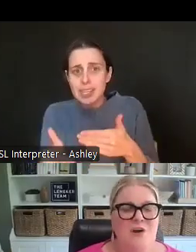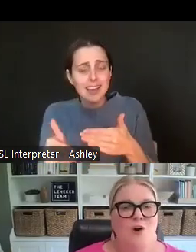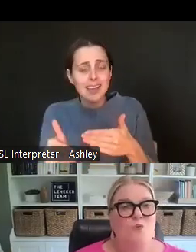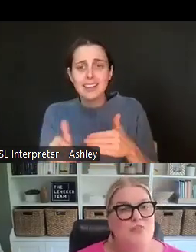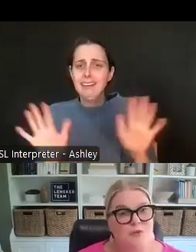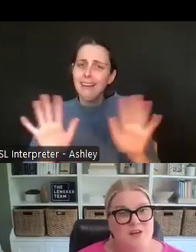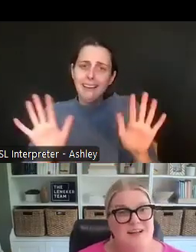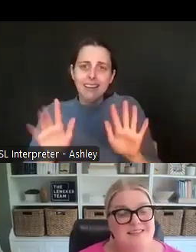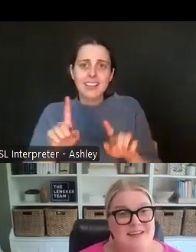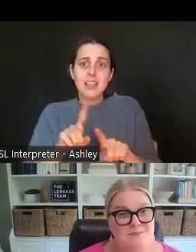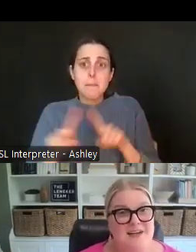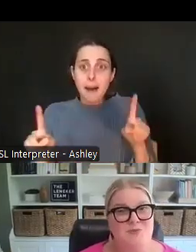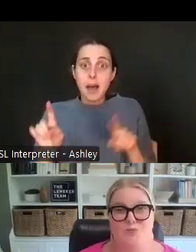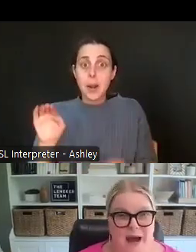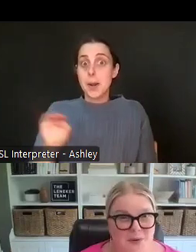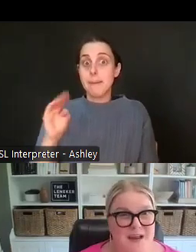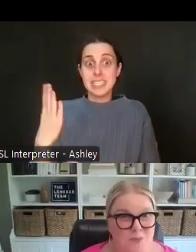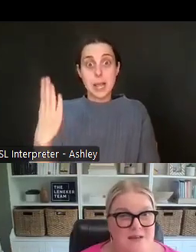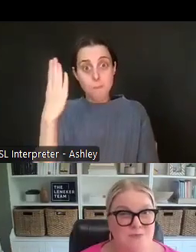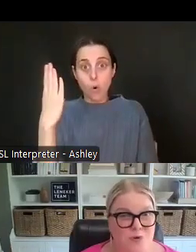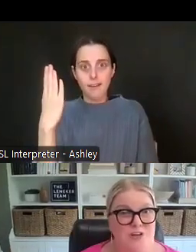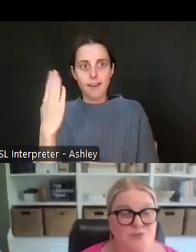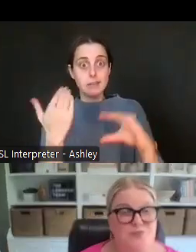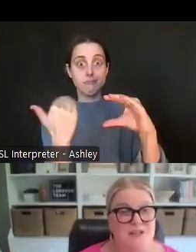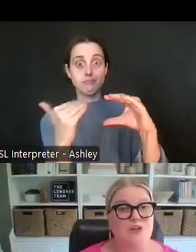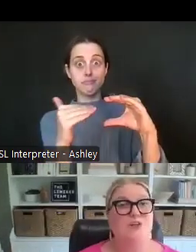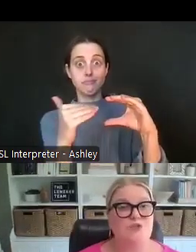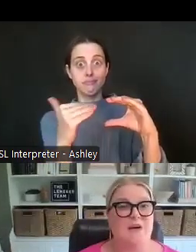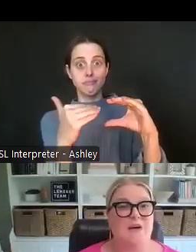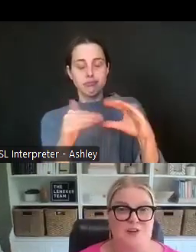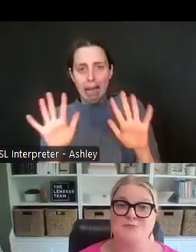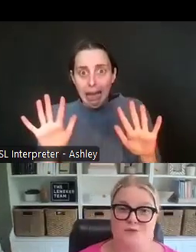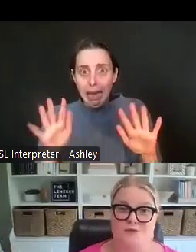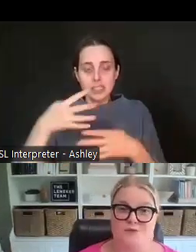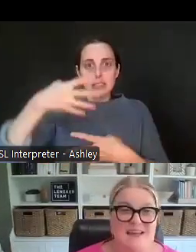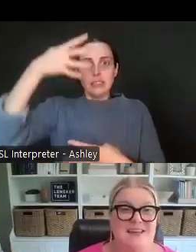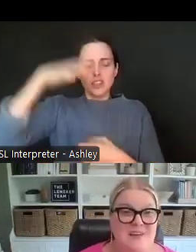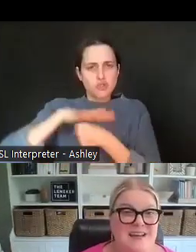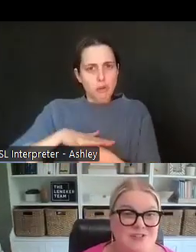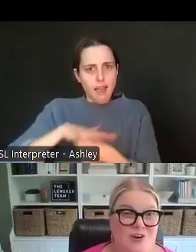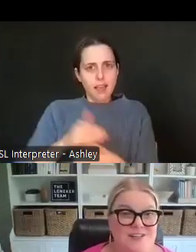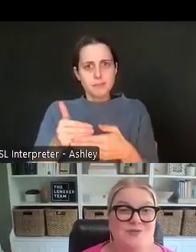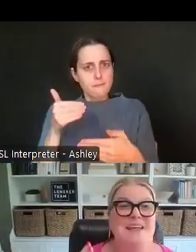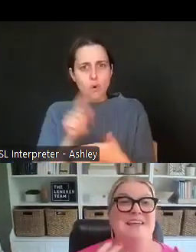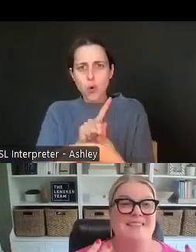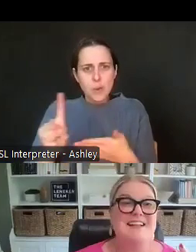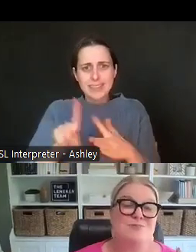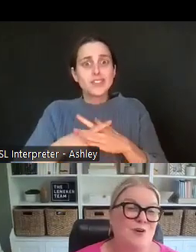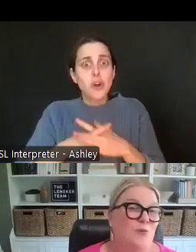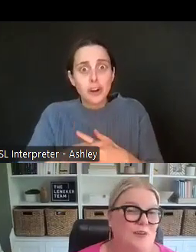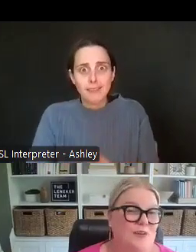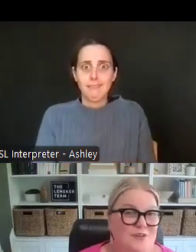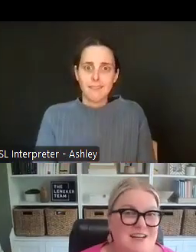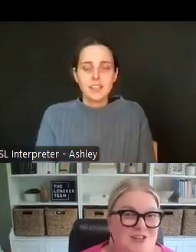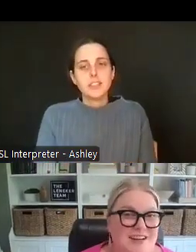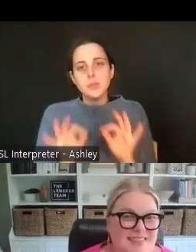evening without realizing the impact was, wow, now Monday morning, you're feeling a huge amount of stress before the week even gets started. So that's where the